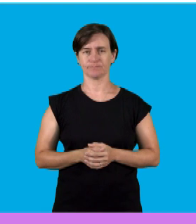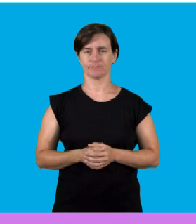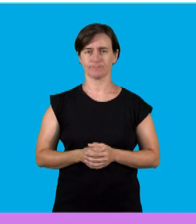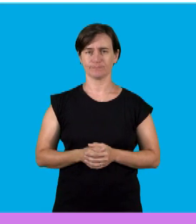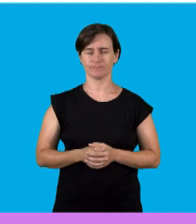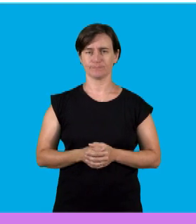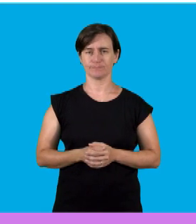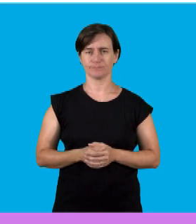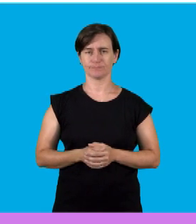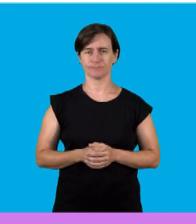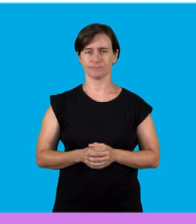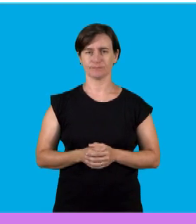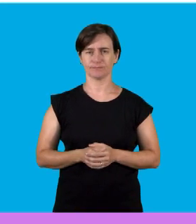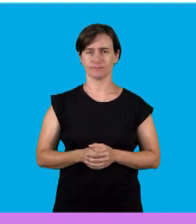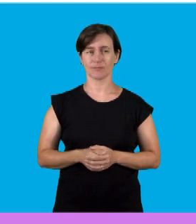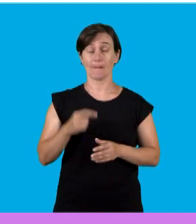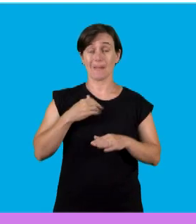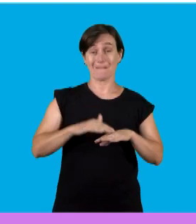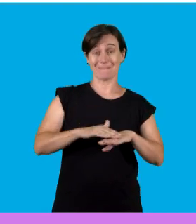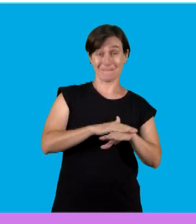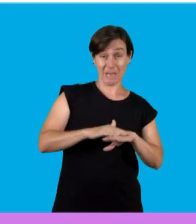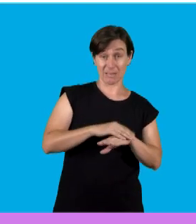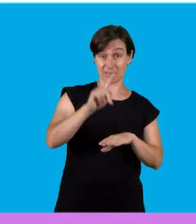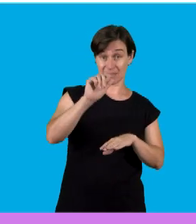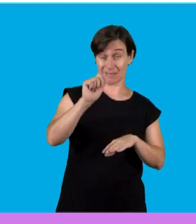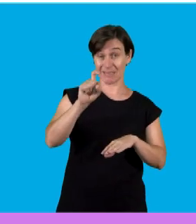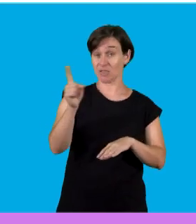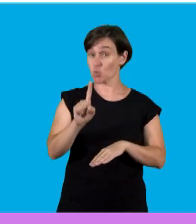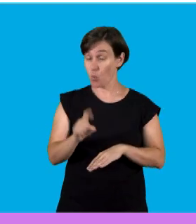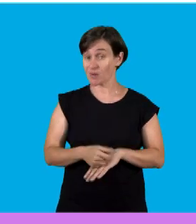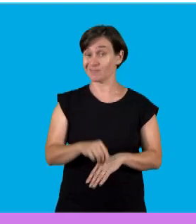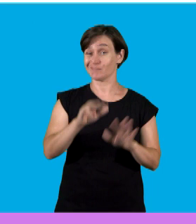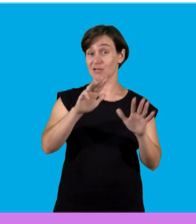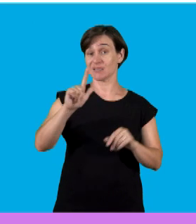this category? So I'll start off by writing my basic tax. That's